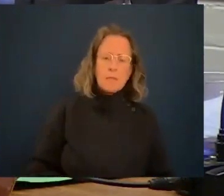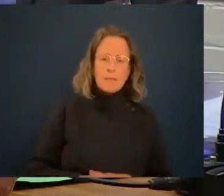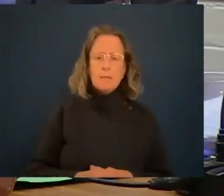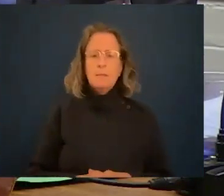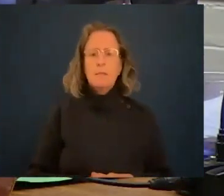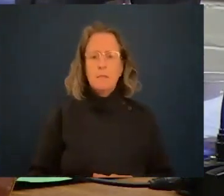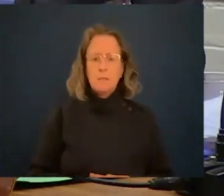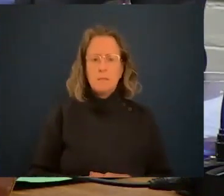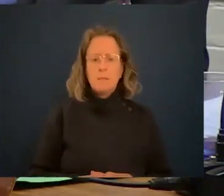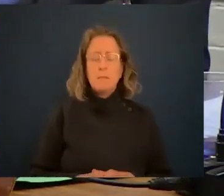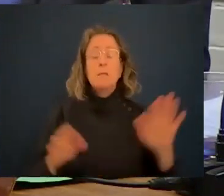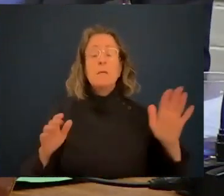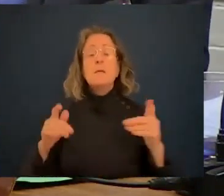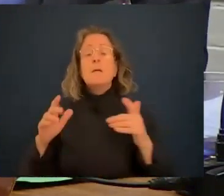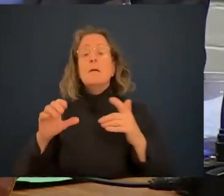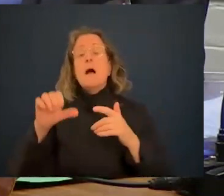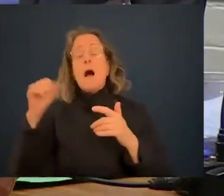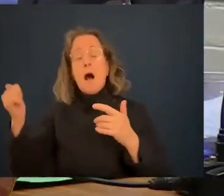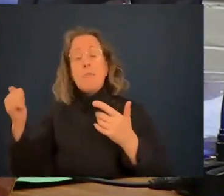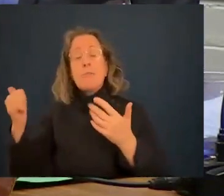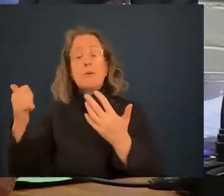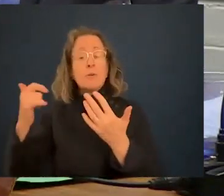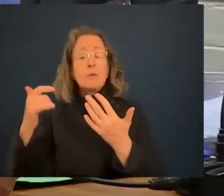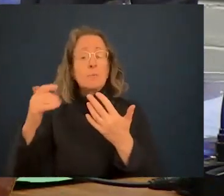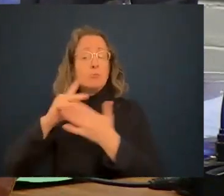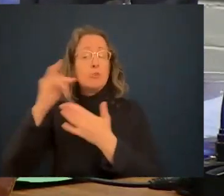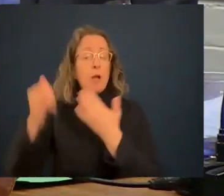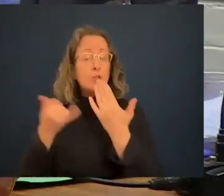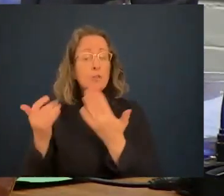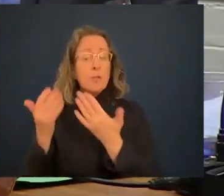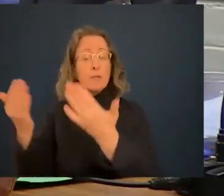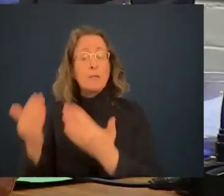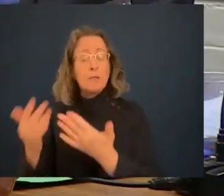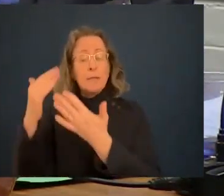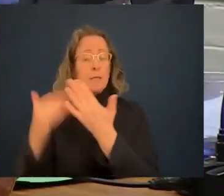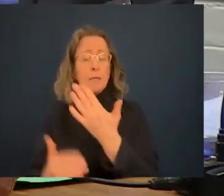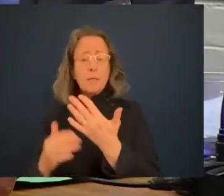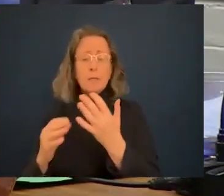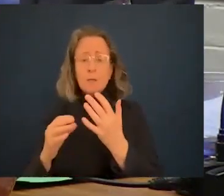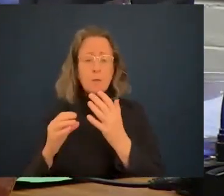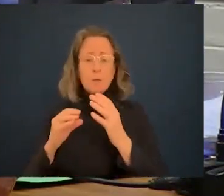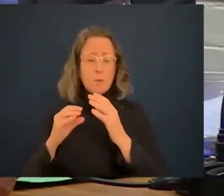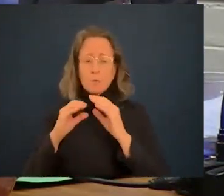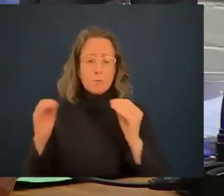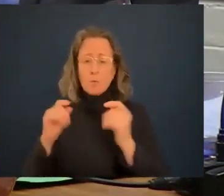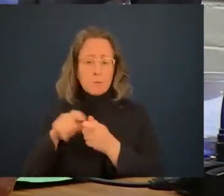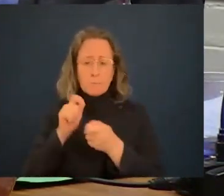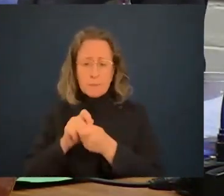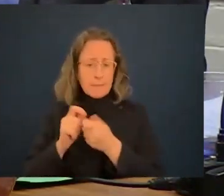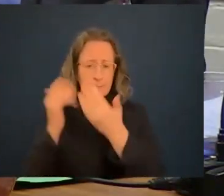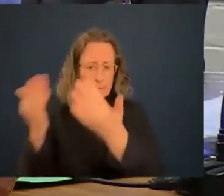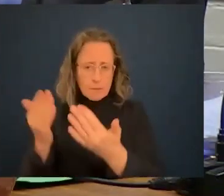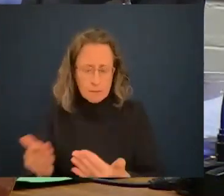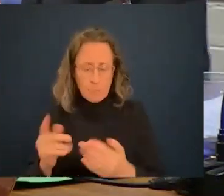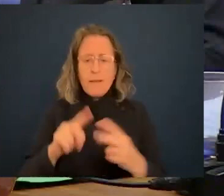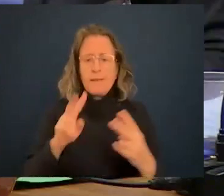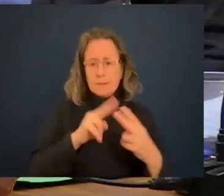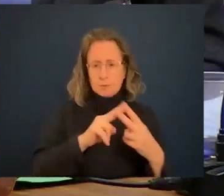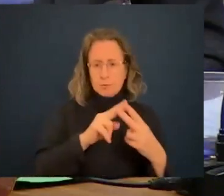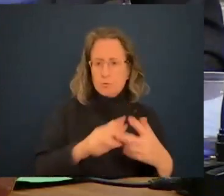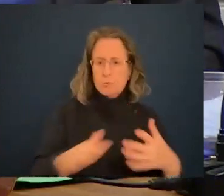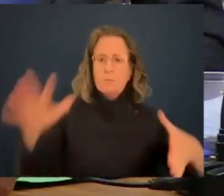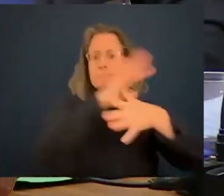medium and long-term needs projects at this time but would be happy to come back at another time in the future to address those if you would